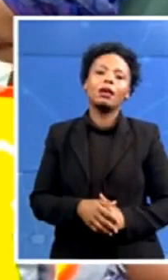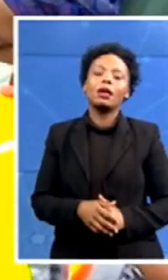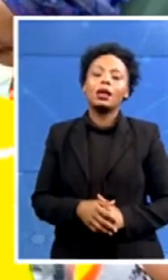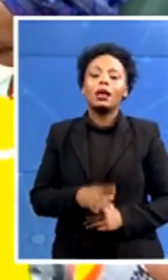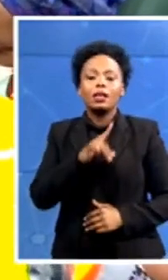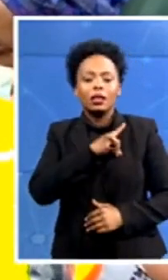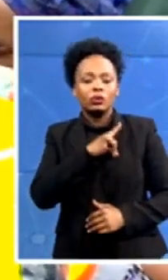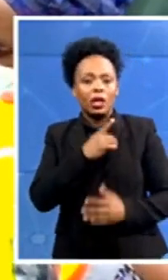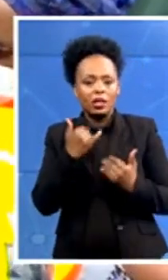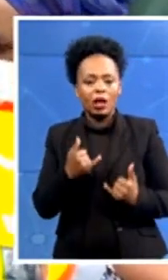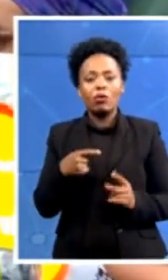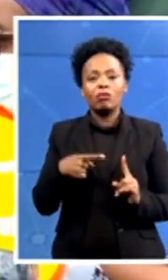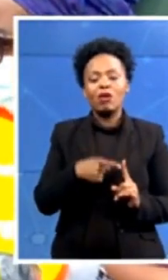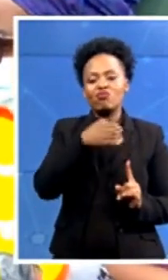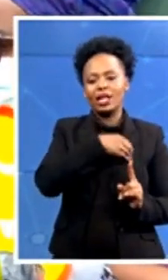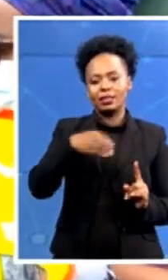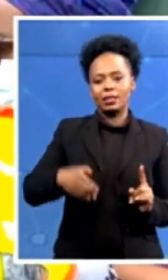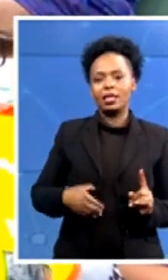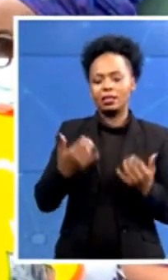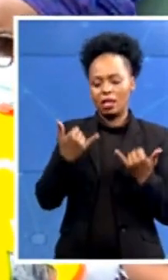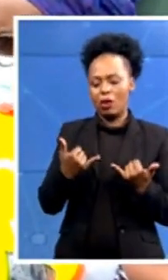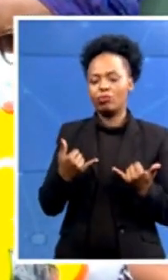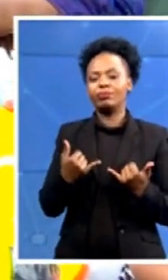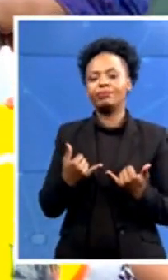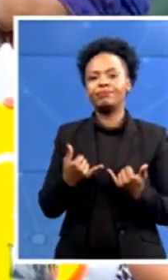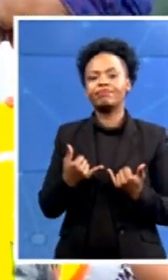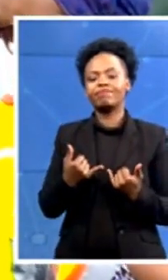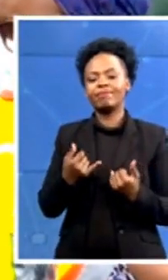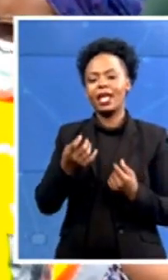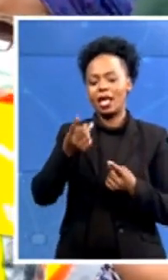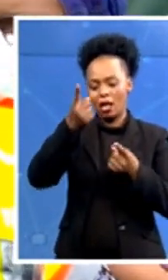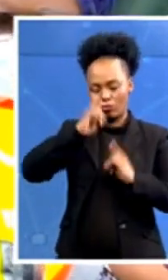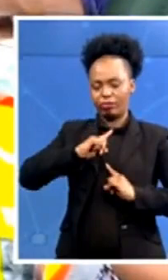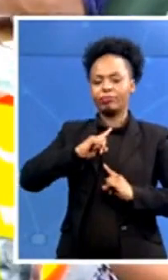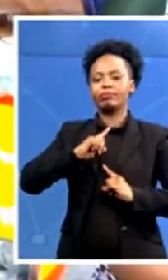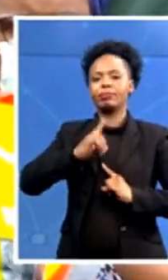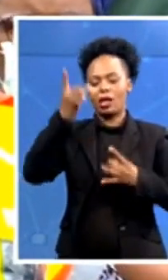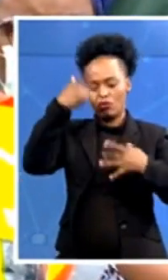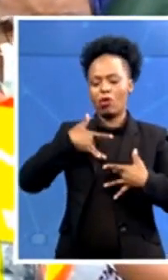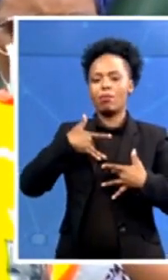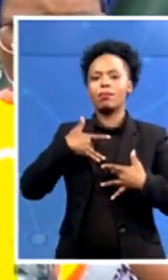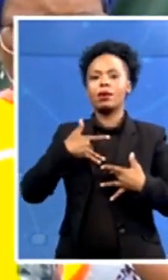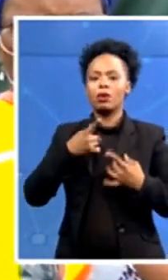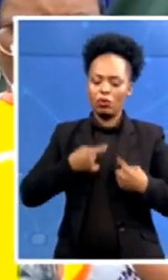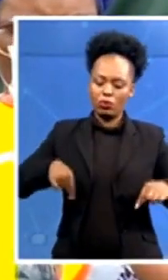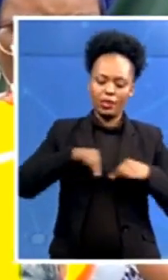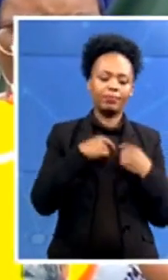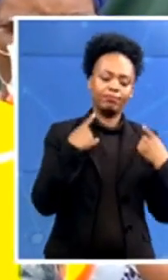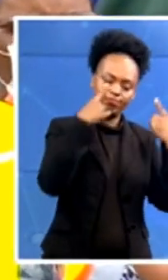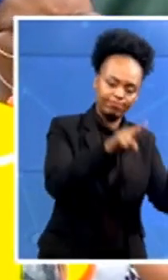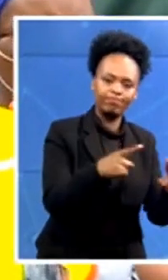this instruction to say we must go out, mobilize, work with our colleagues, the